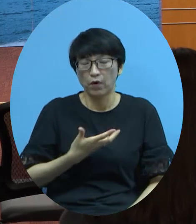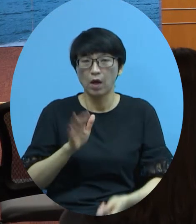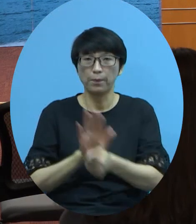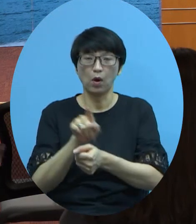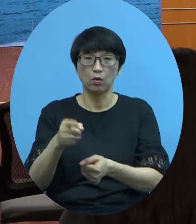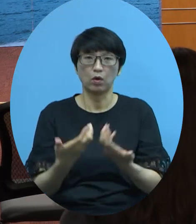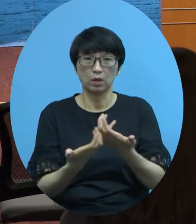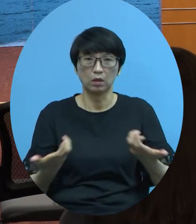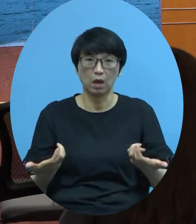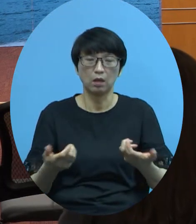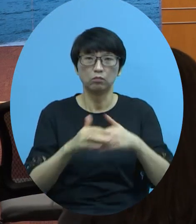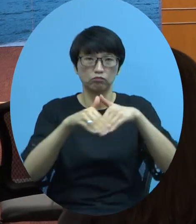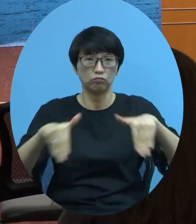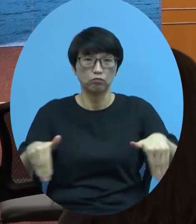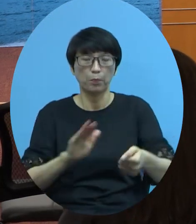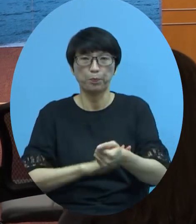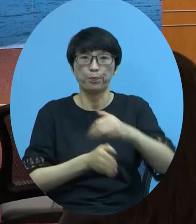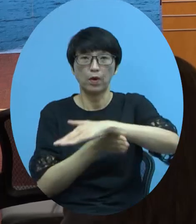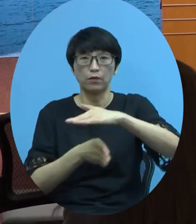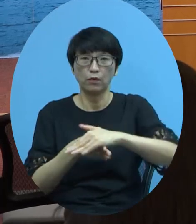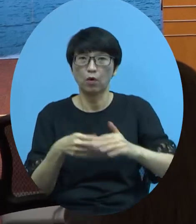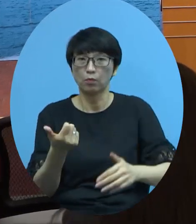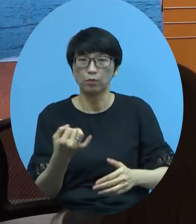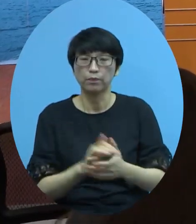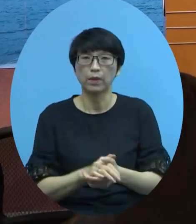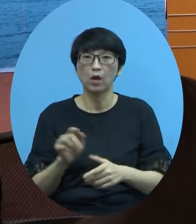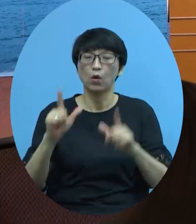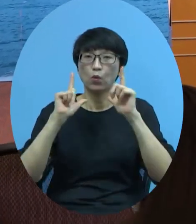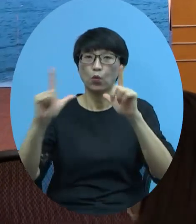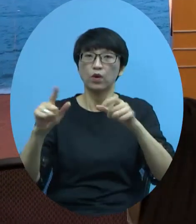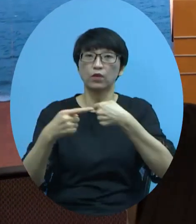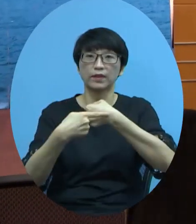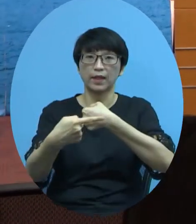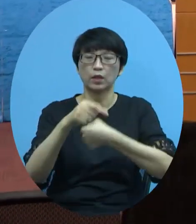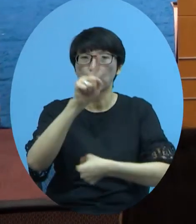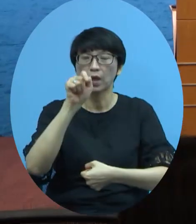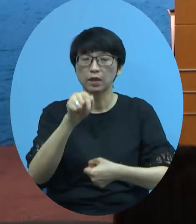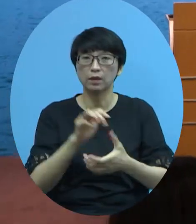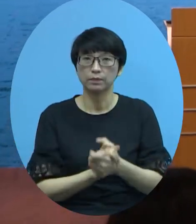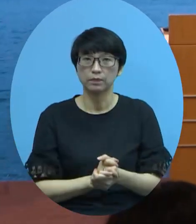I'll respond to the first question. So I think the overall number seems to have